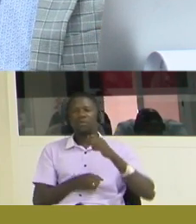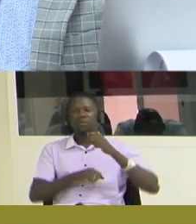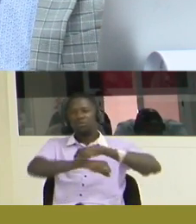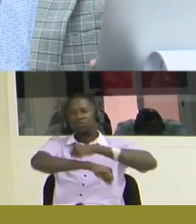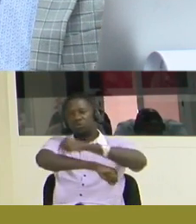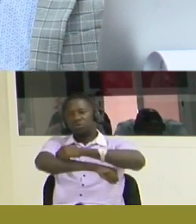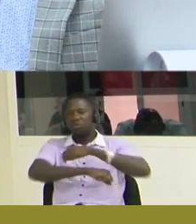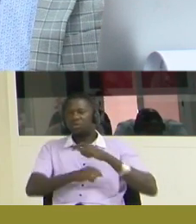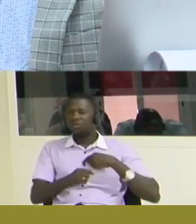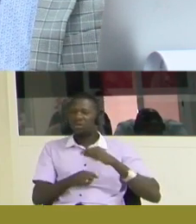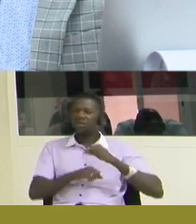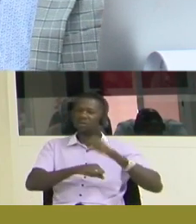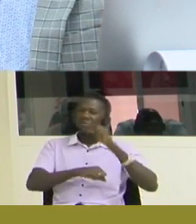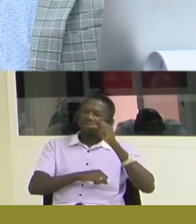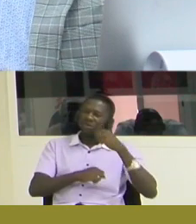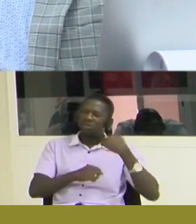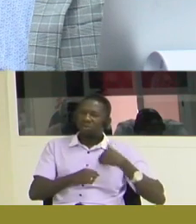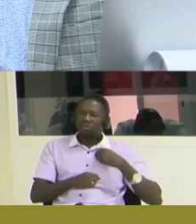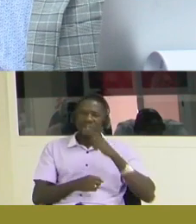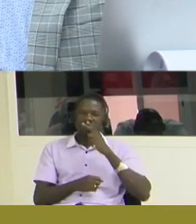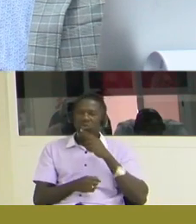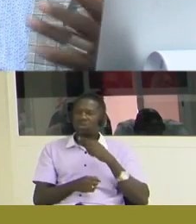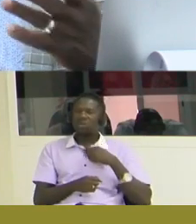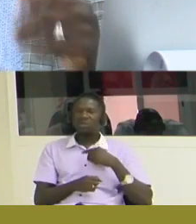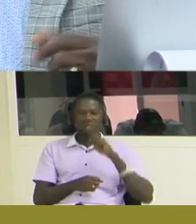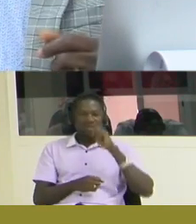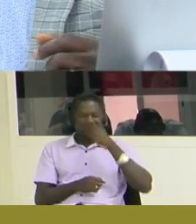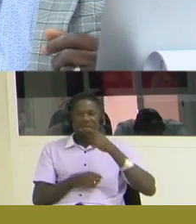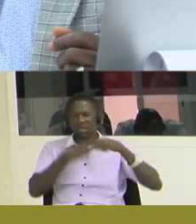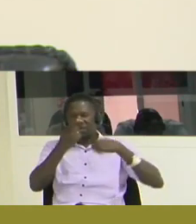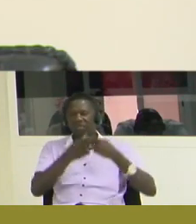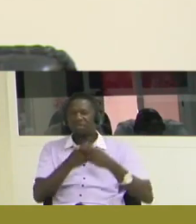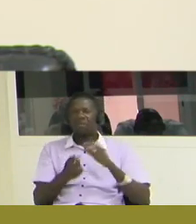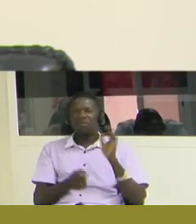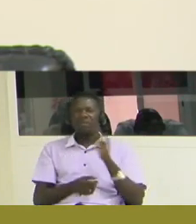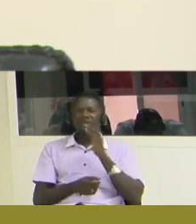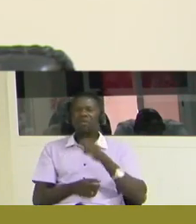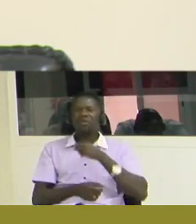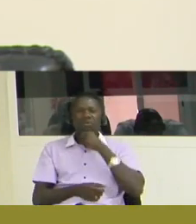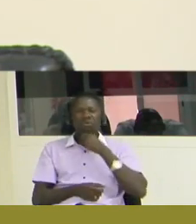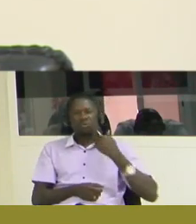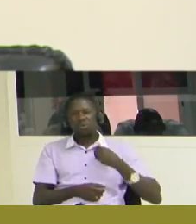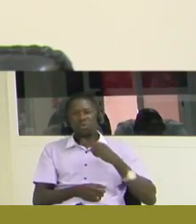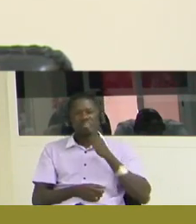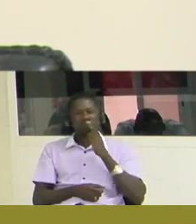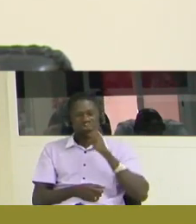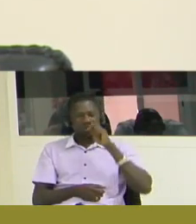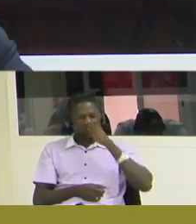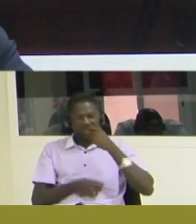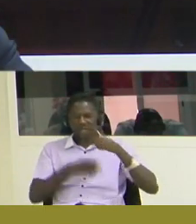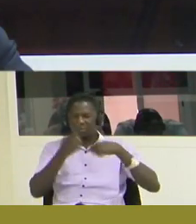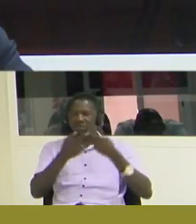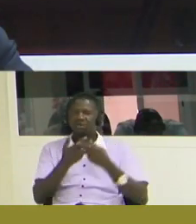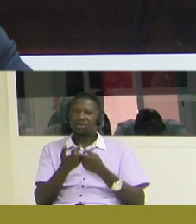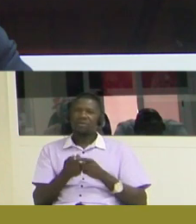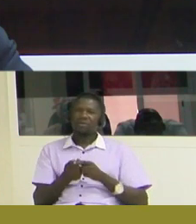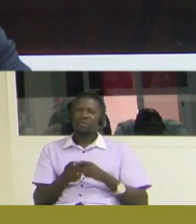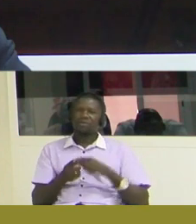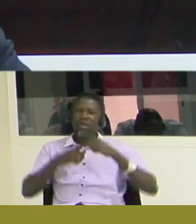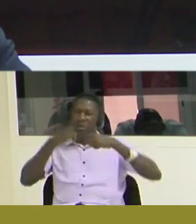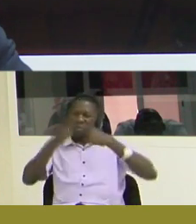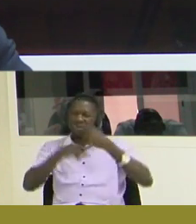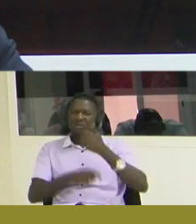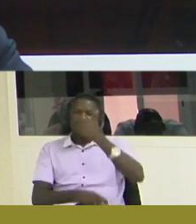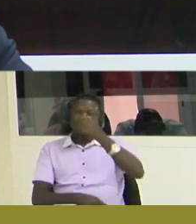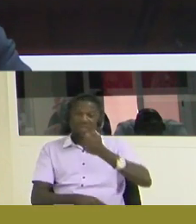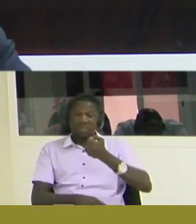soon after well old people who badly treated what do you say to these people and their families about 60 people were detained